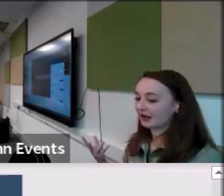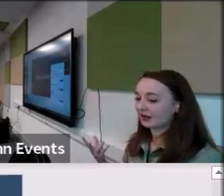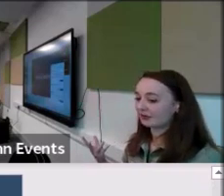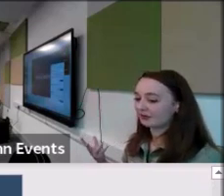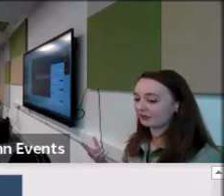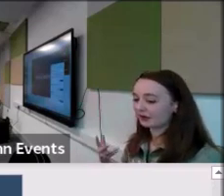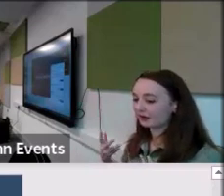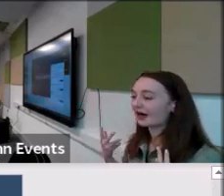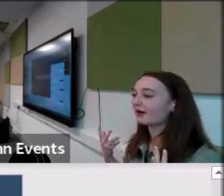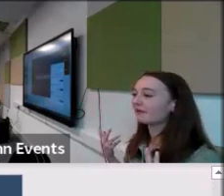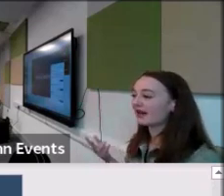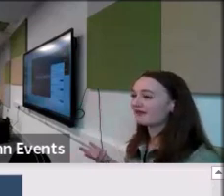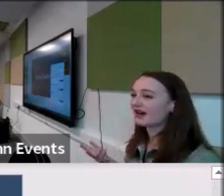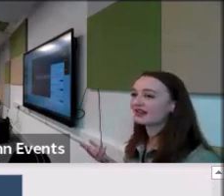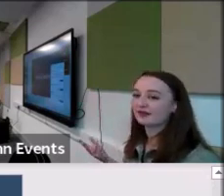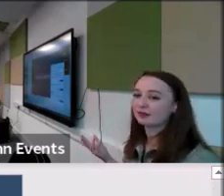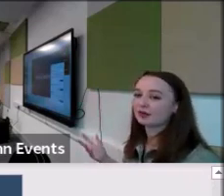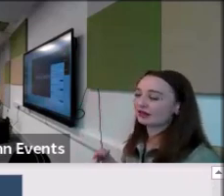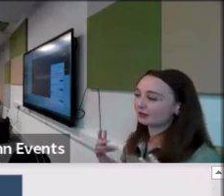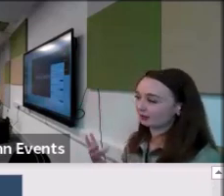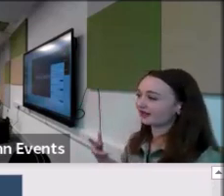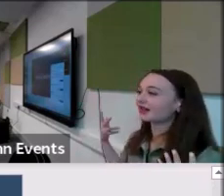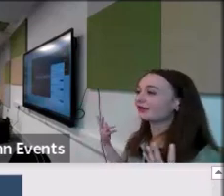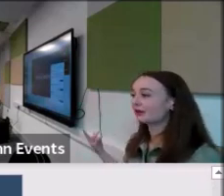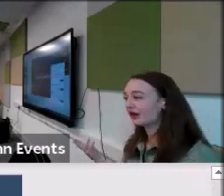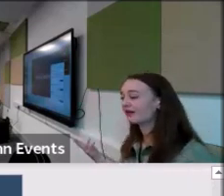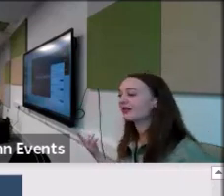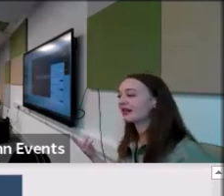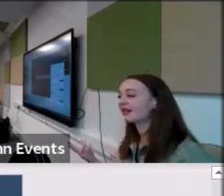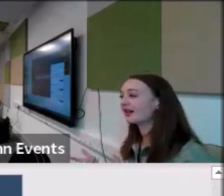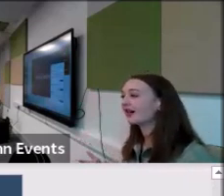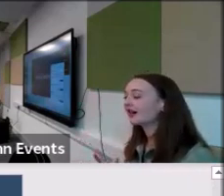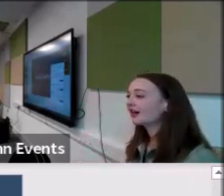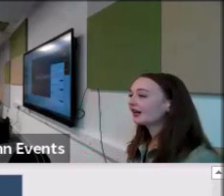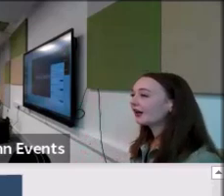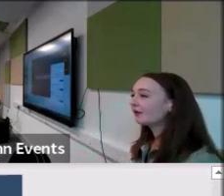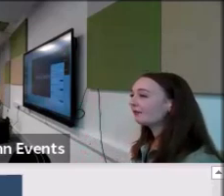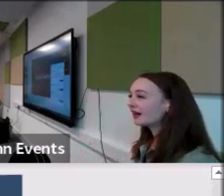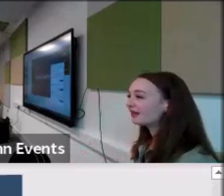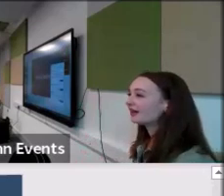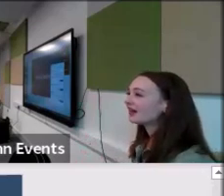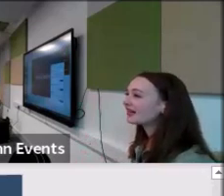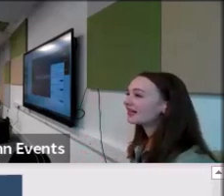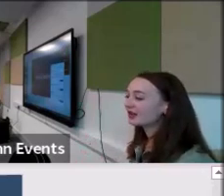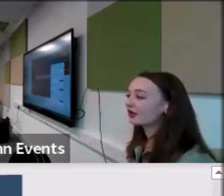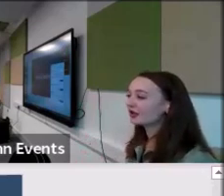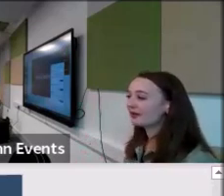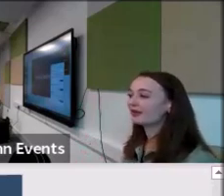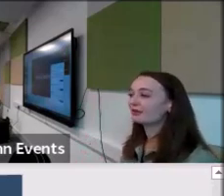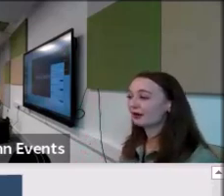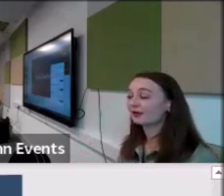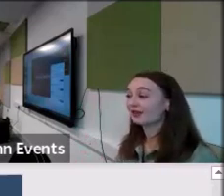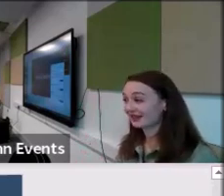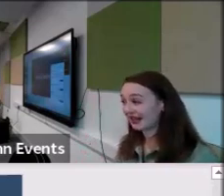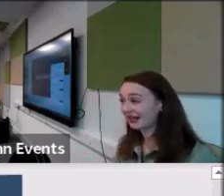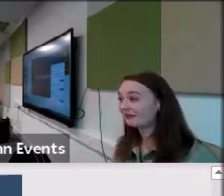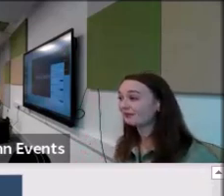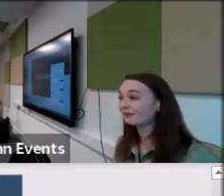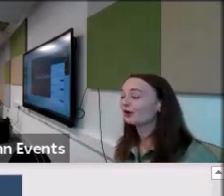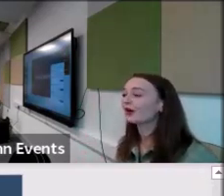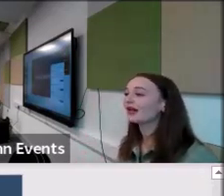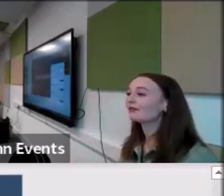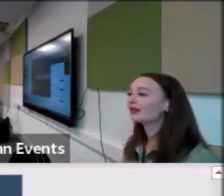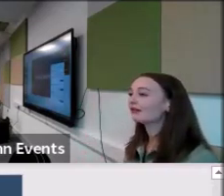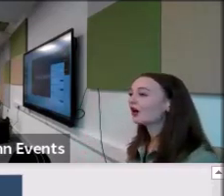my advice differ between the public sector and the private sector? And I think the ideas that underpin them both are the